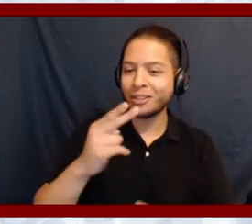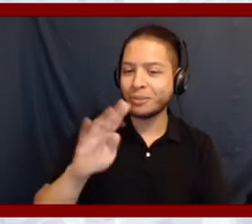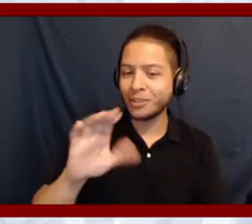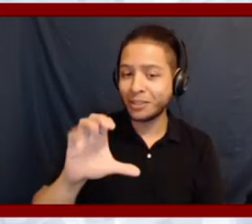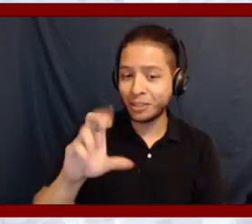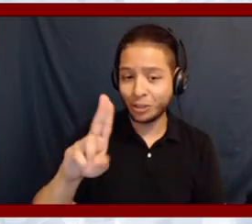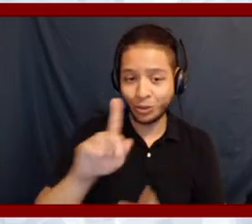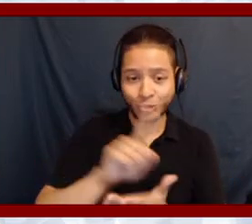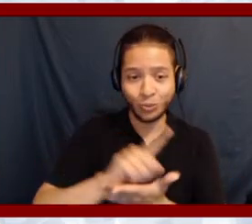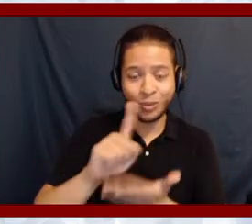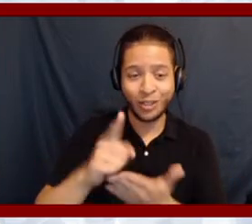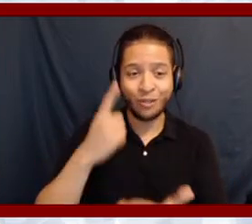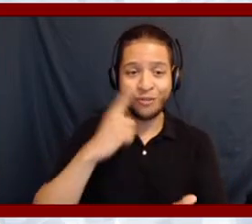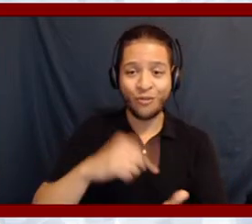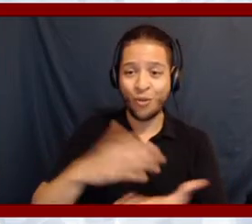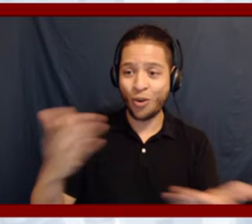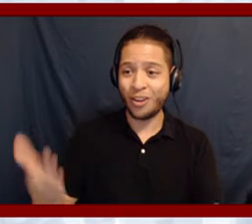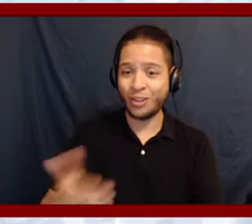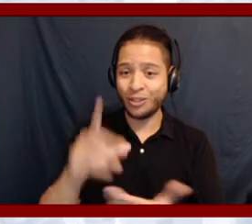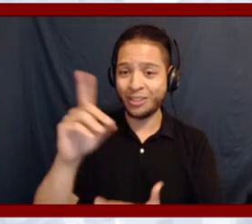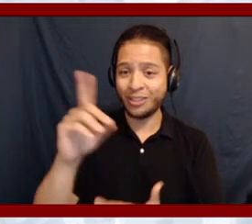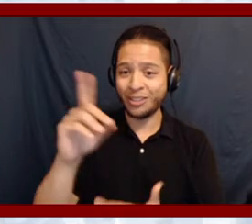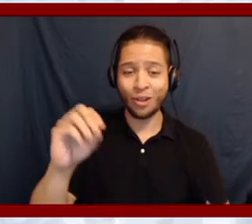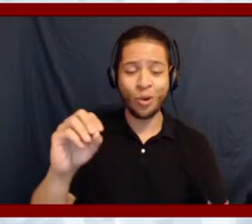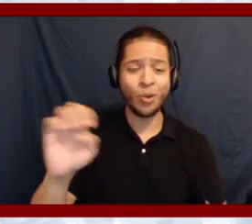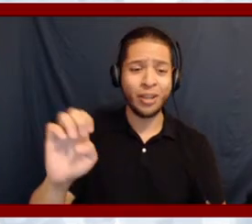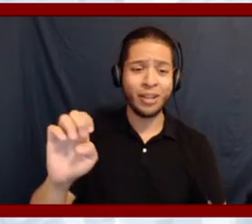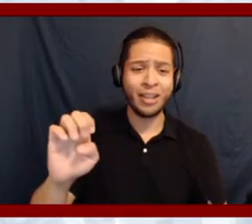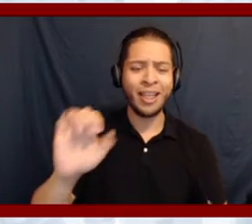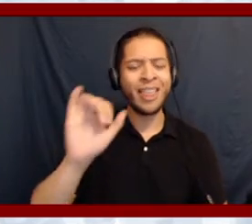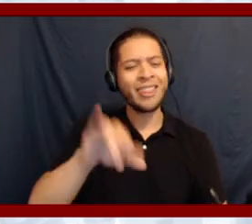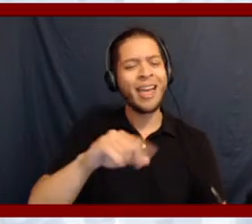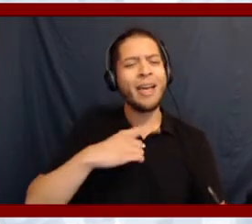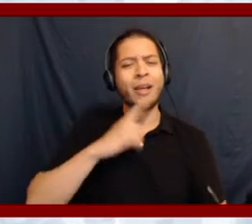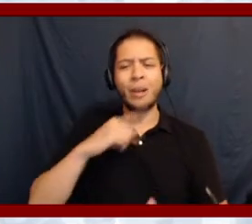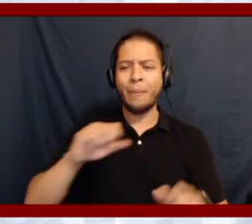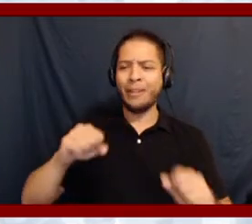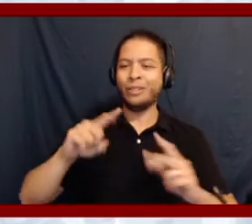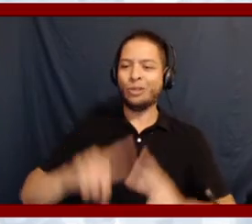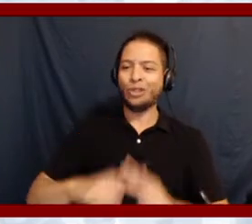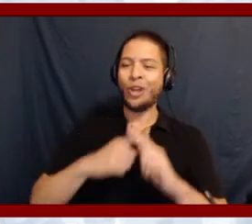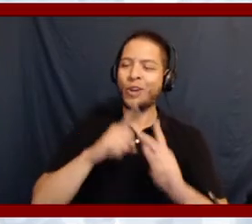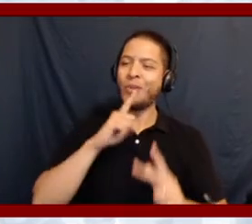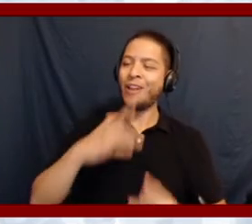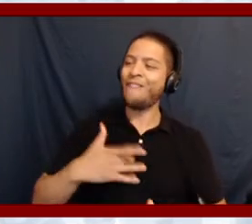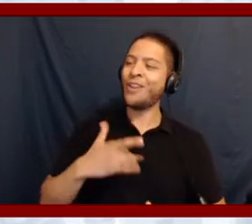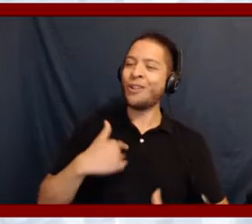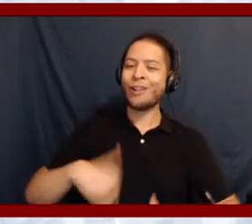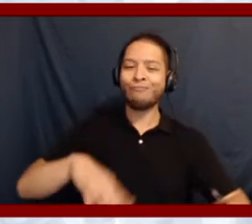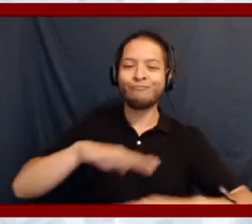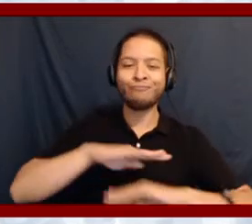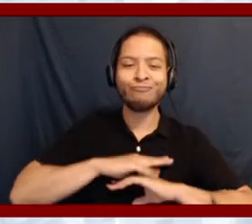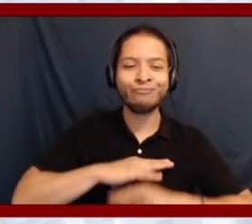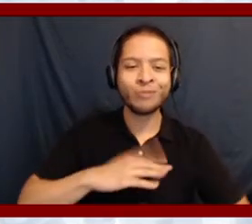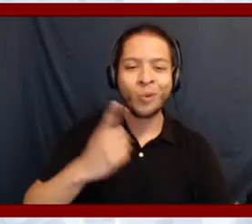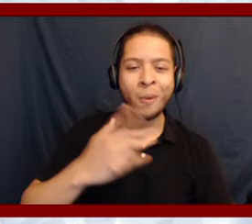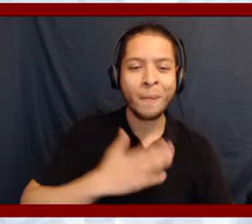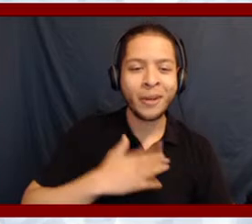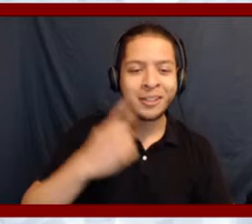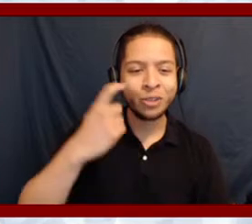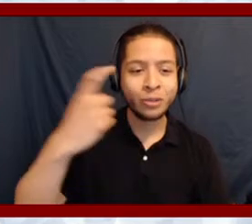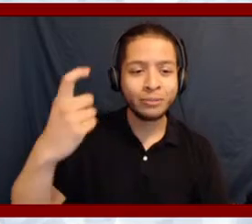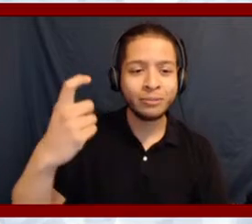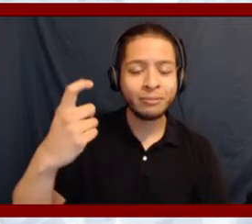many ways is a dream come true. And it allows me to fulfill one of my personal commitments, which is to